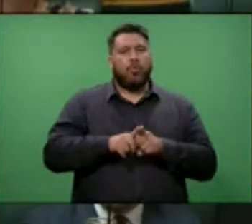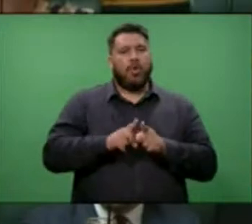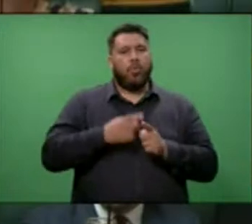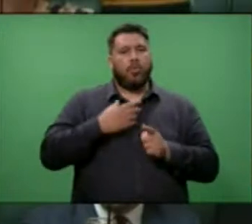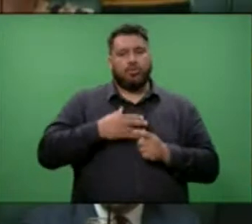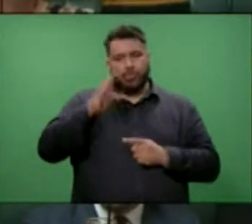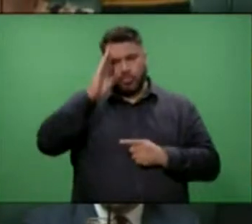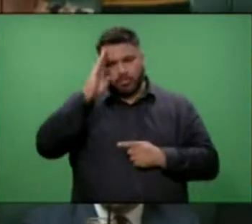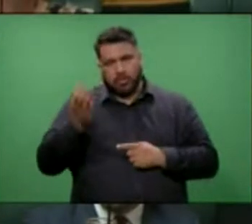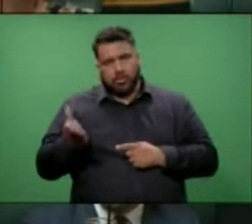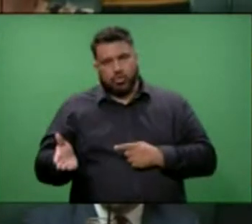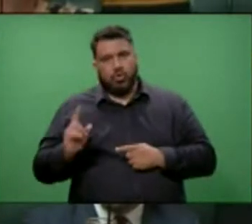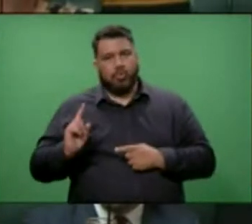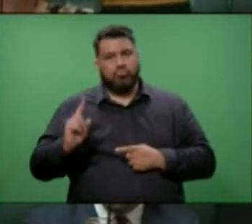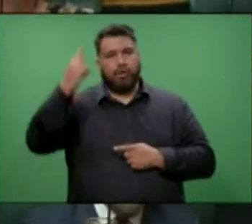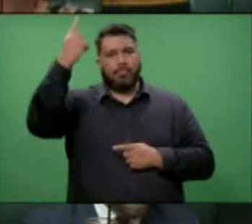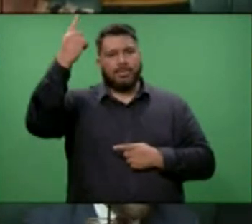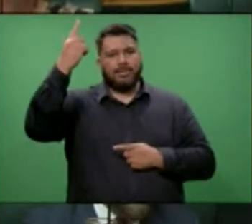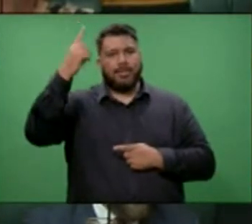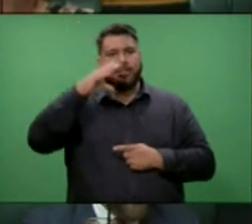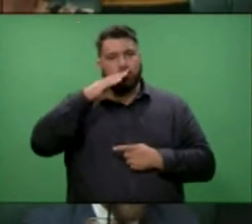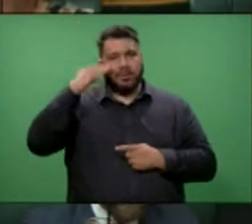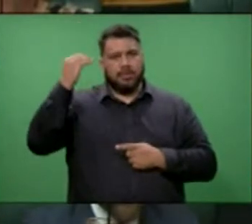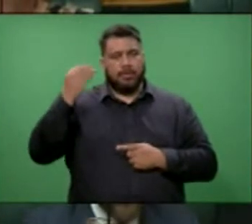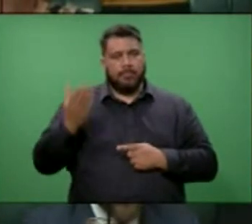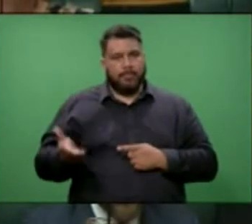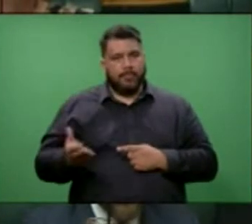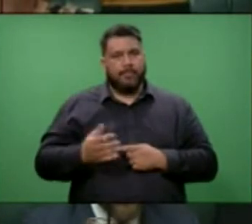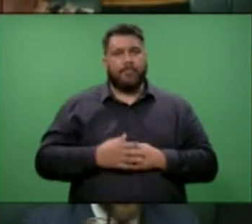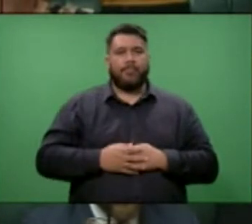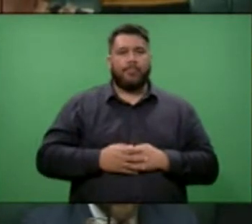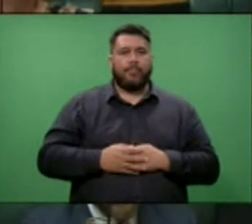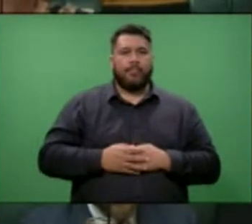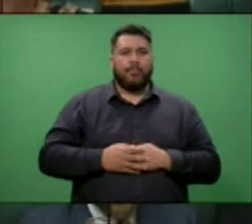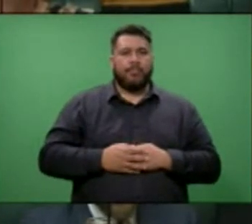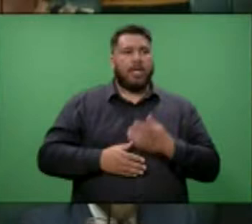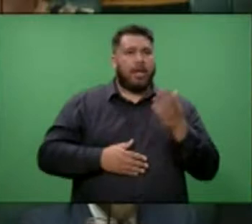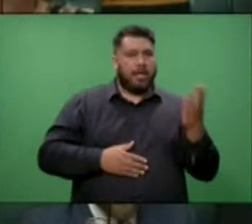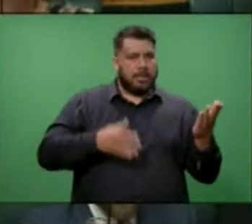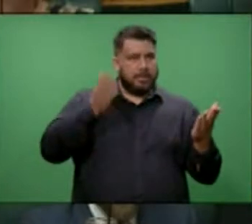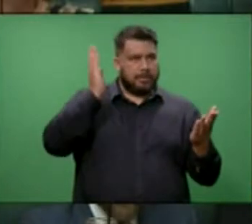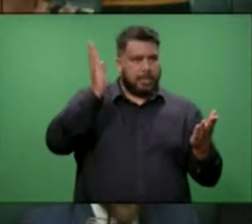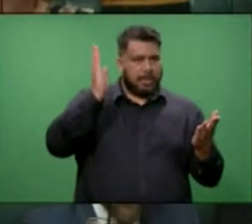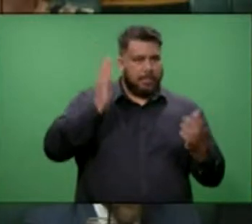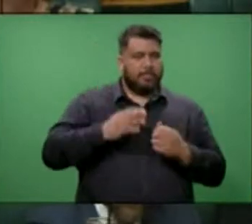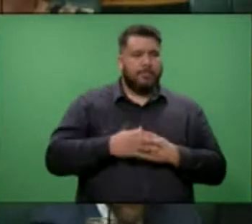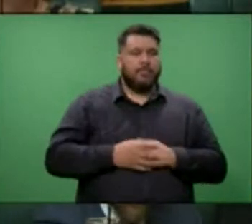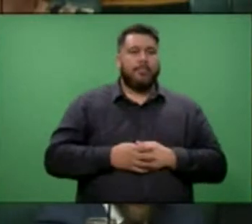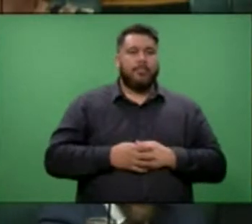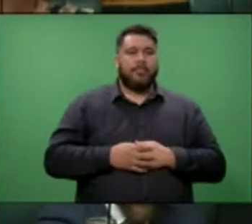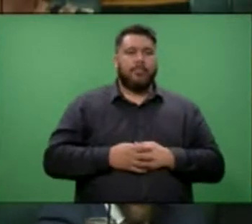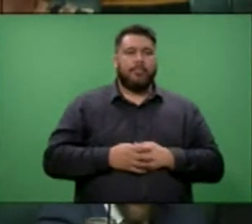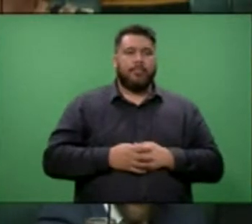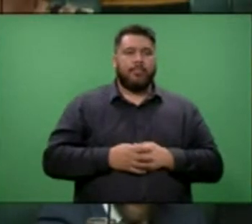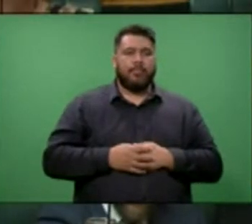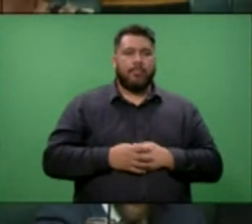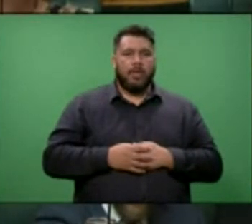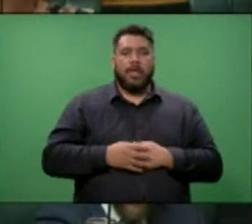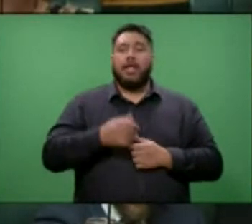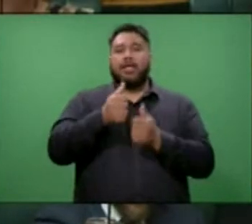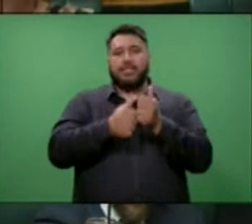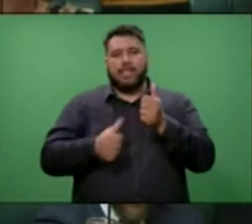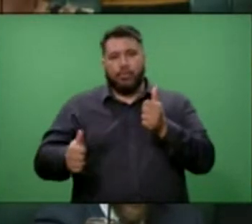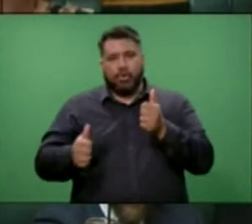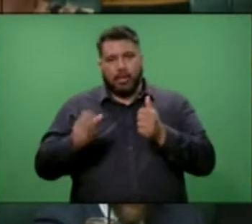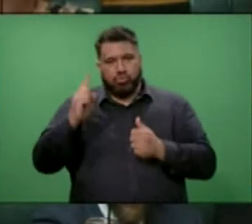Ardern, kaurua ko the Honourable Grant Robertson, te Premier me te Premier tuorua, kua